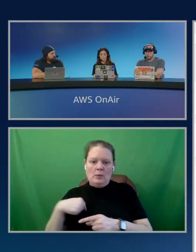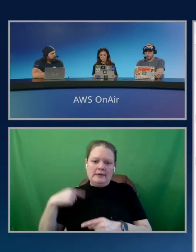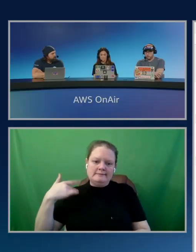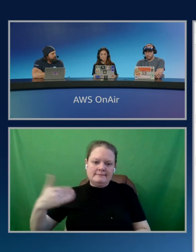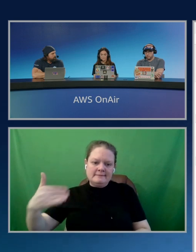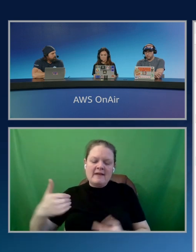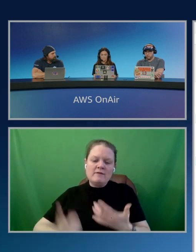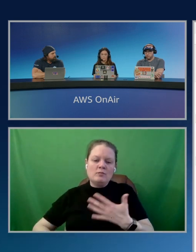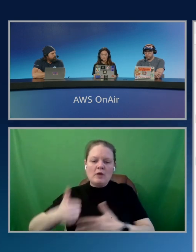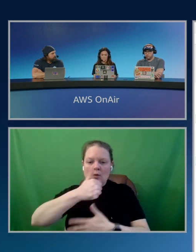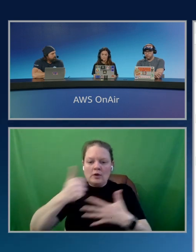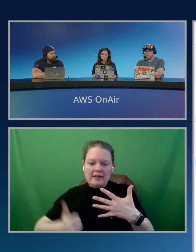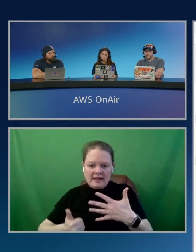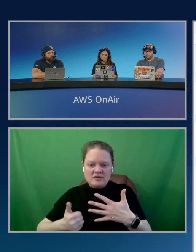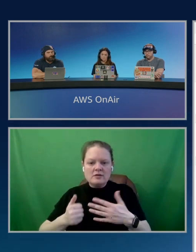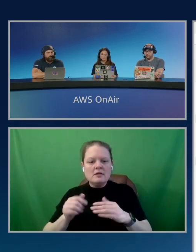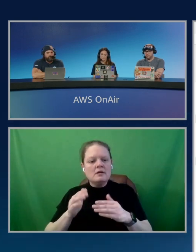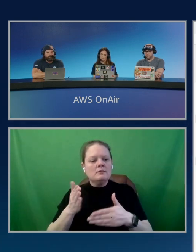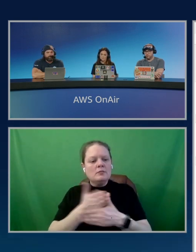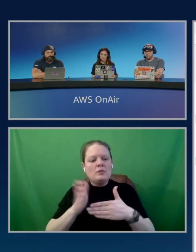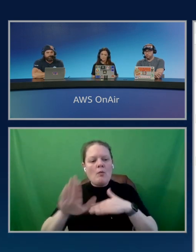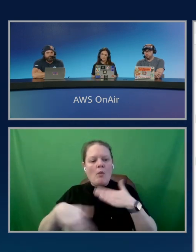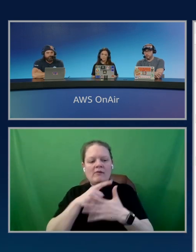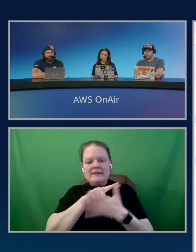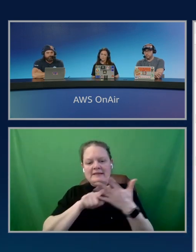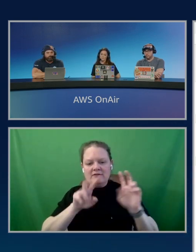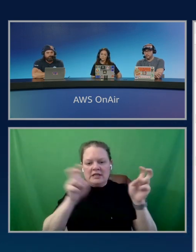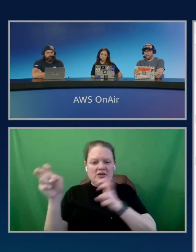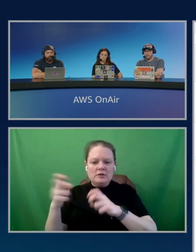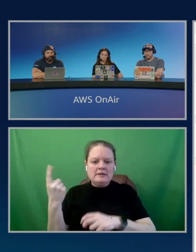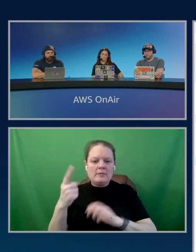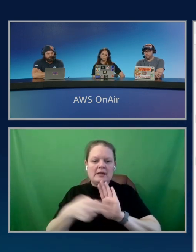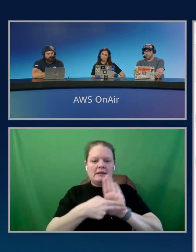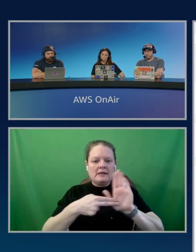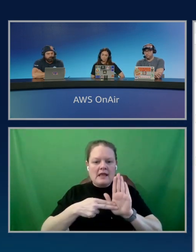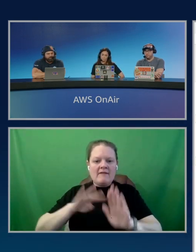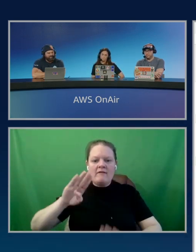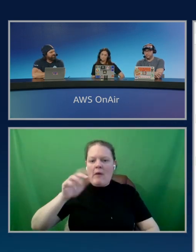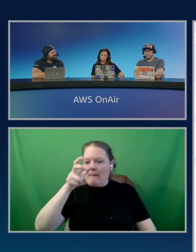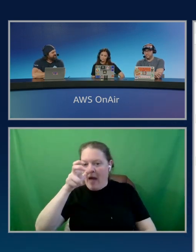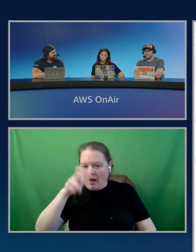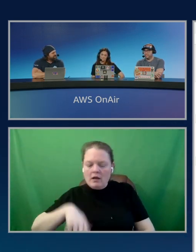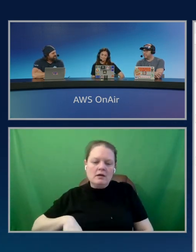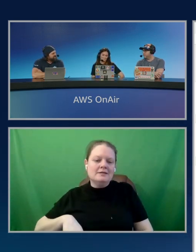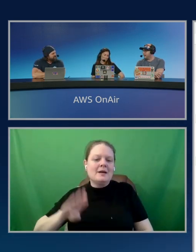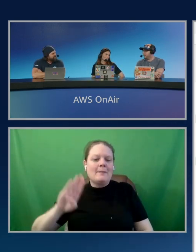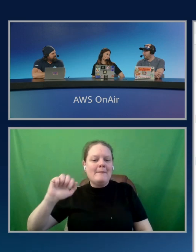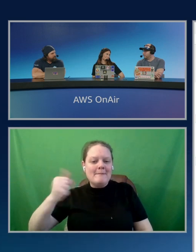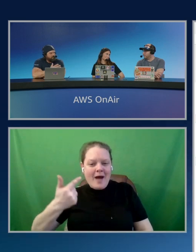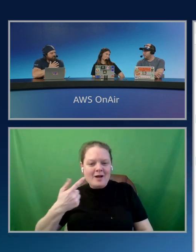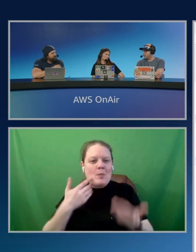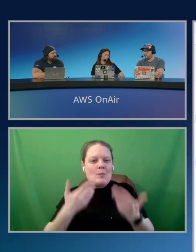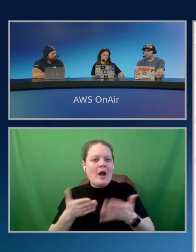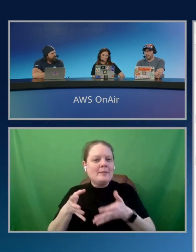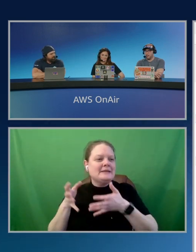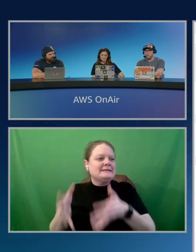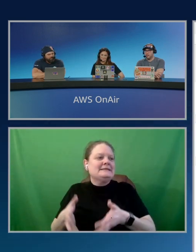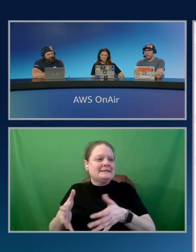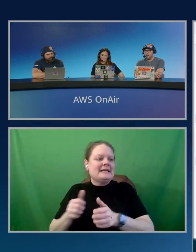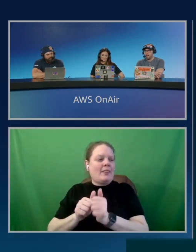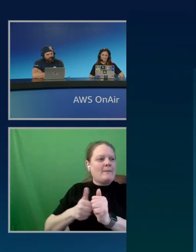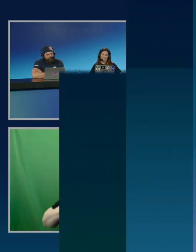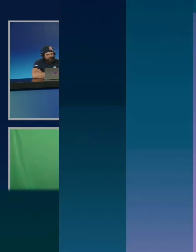prioritization across all of these issues, especially something labeled bug is probably going to sit in the backlog for a long